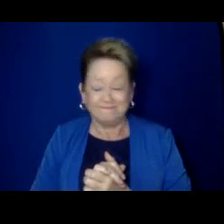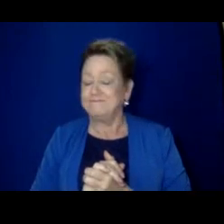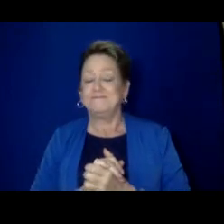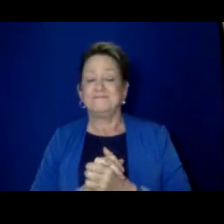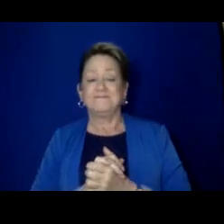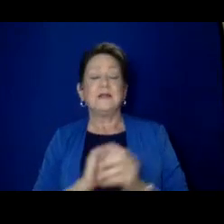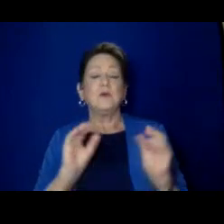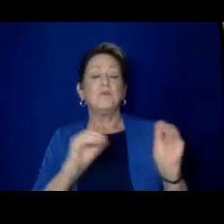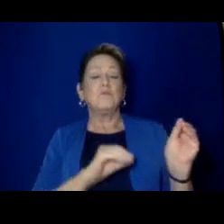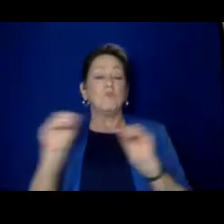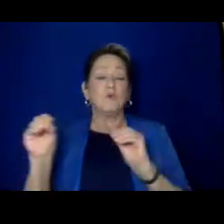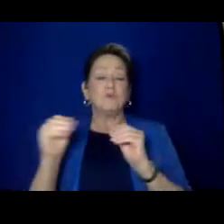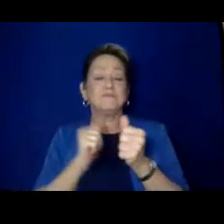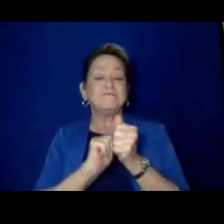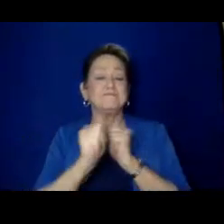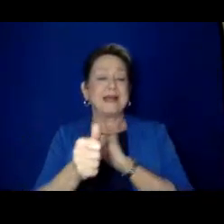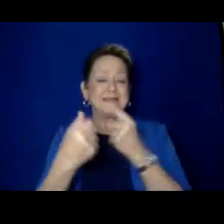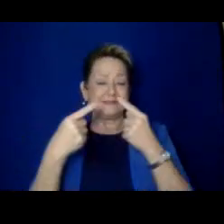Motion carries.